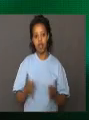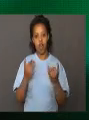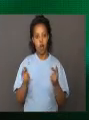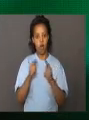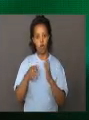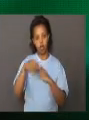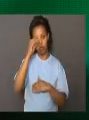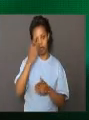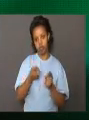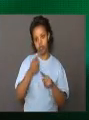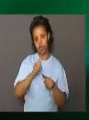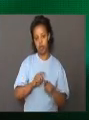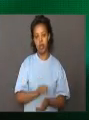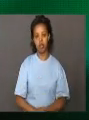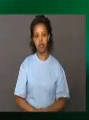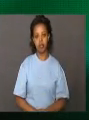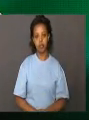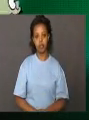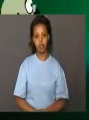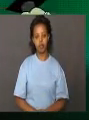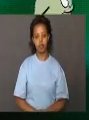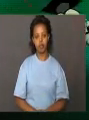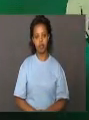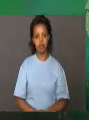Let's get back to our lesson.